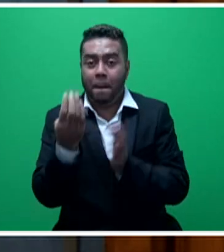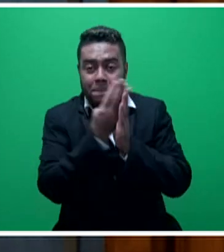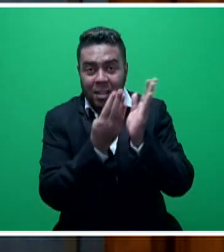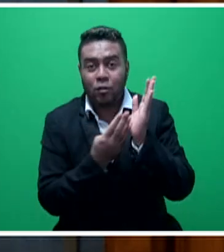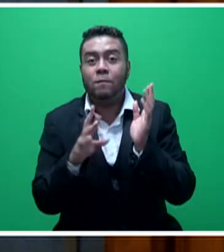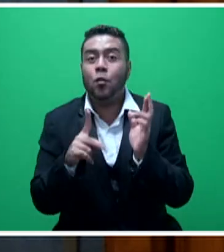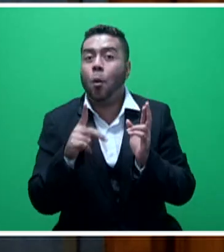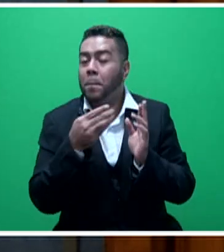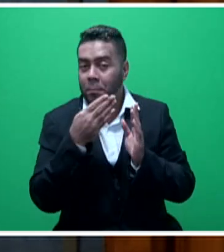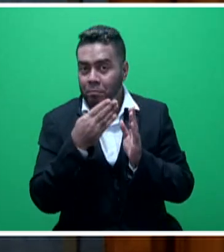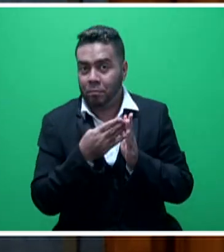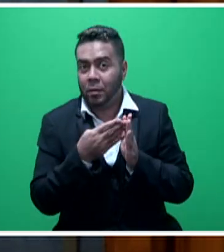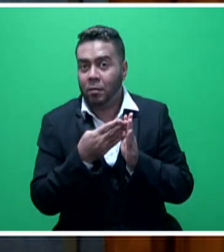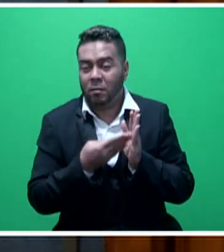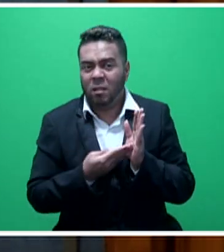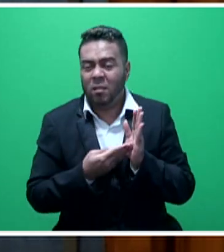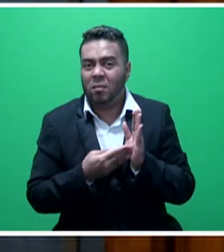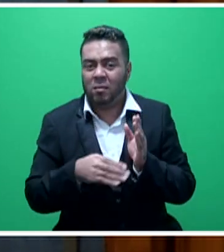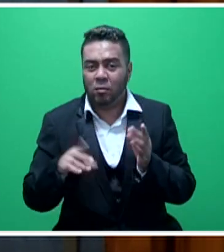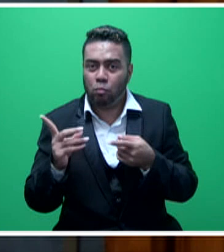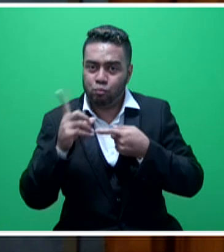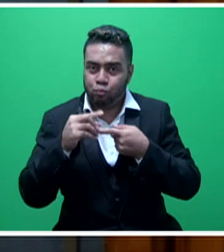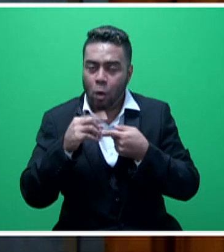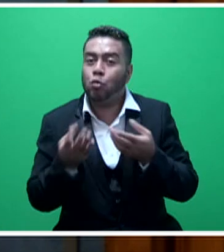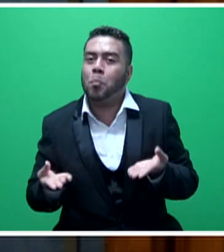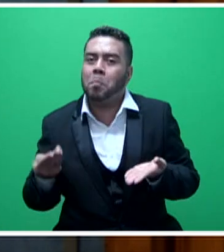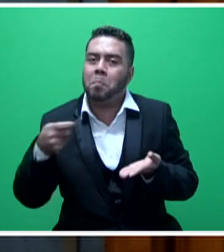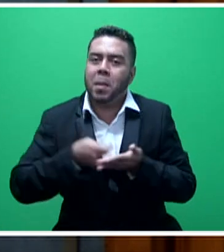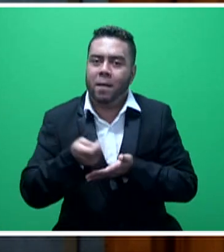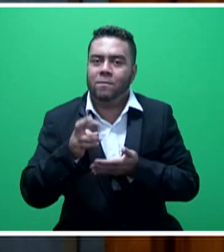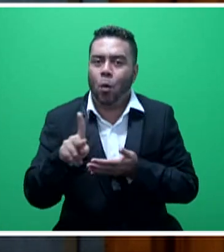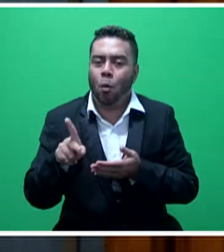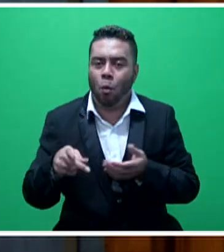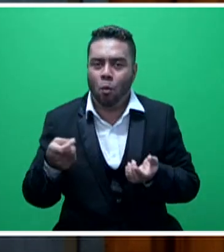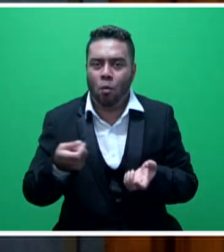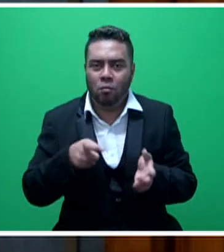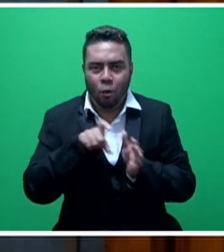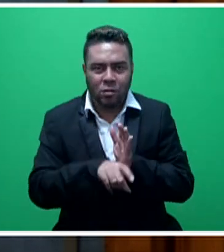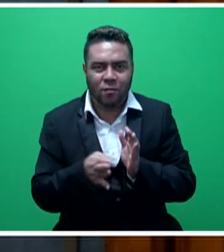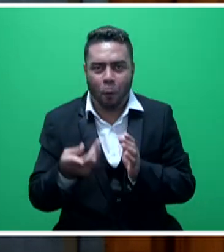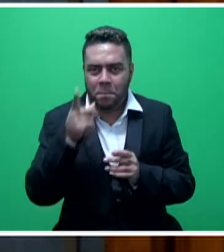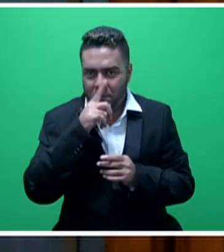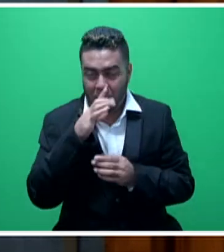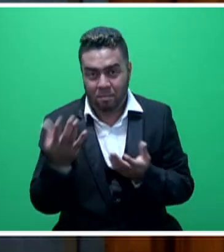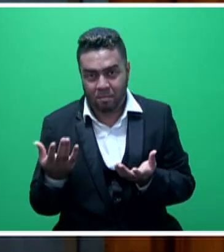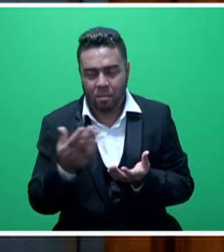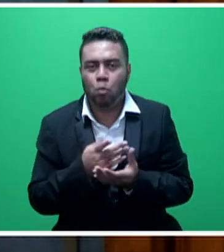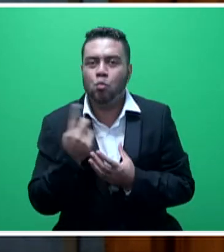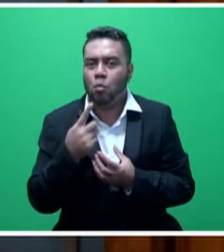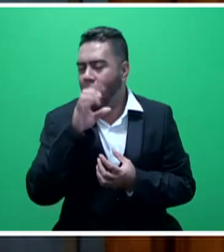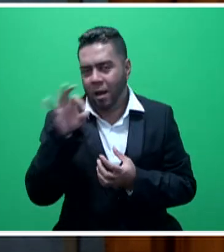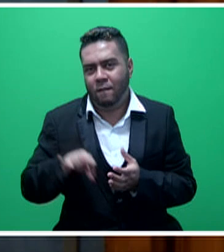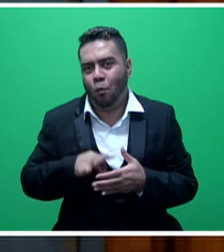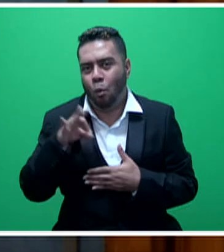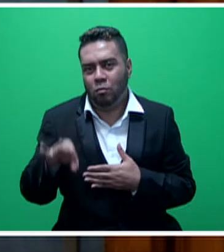for subsidizing dialysis costs for patients in the low-income status. This subsidy is already in use for